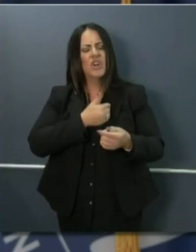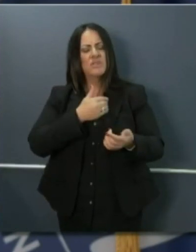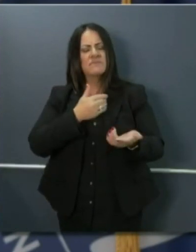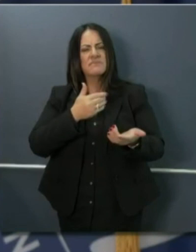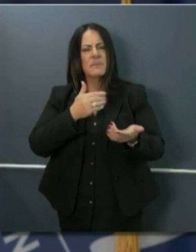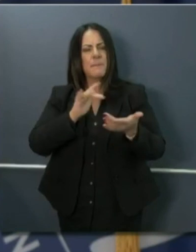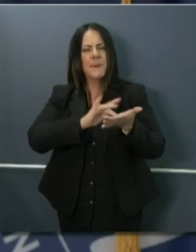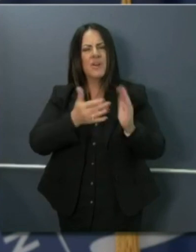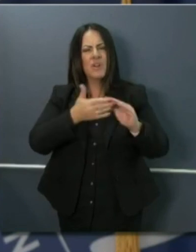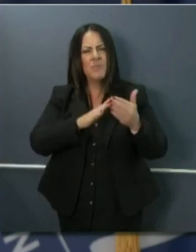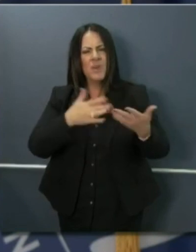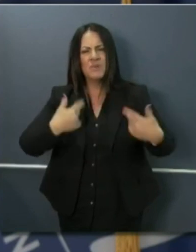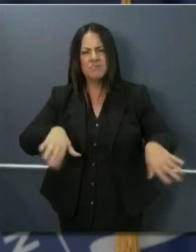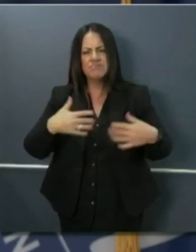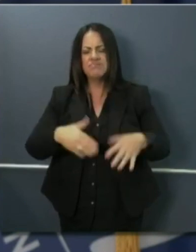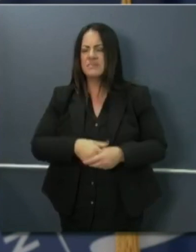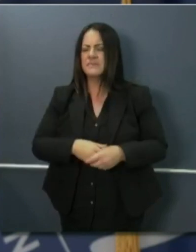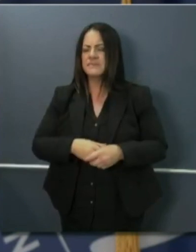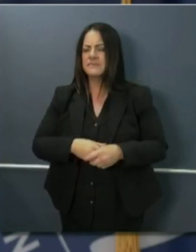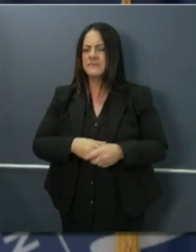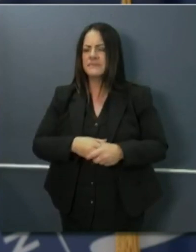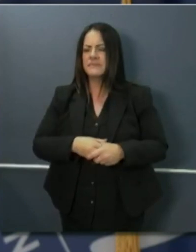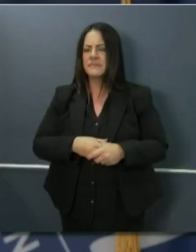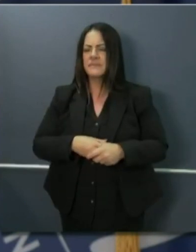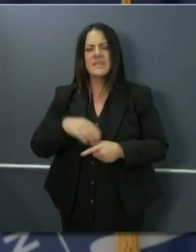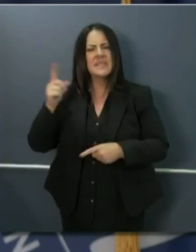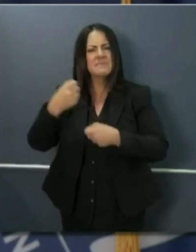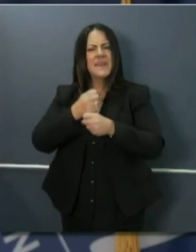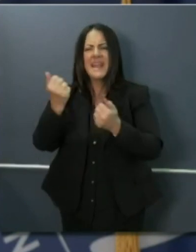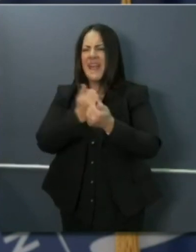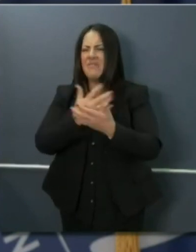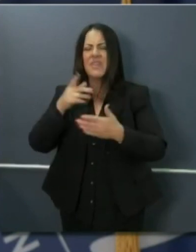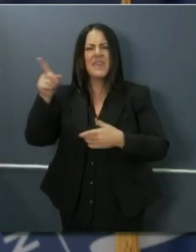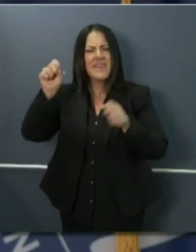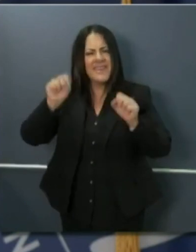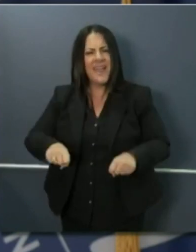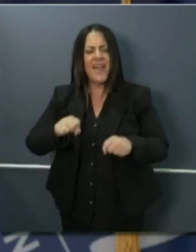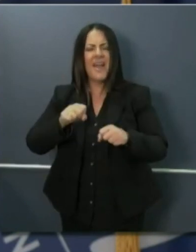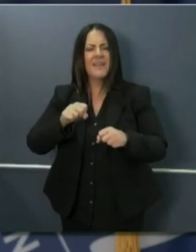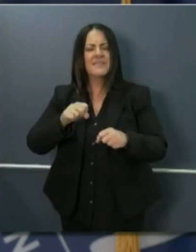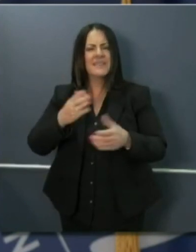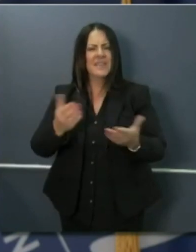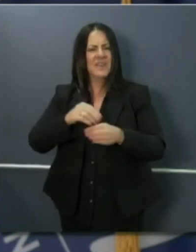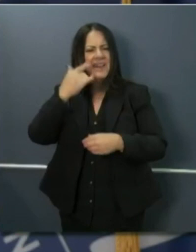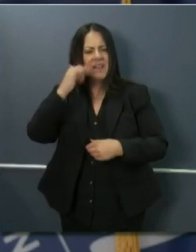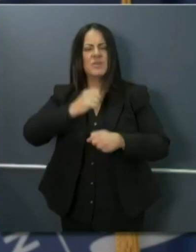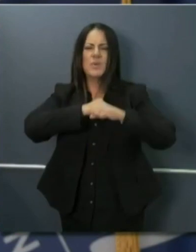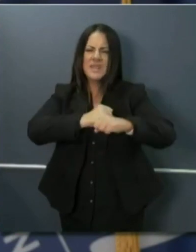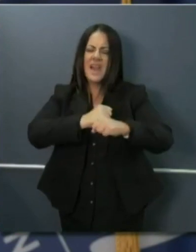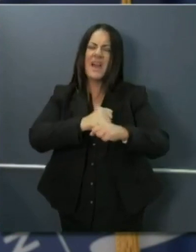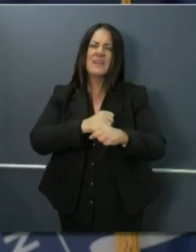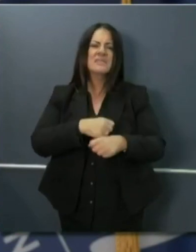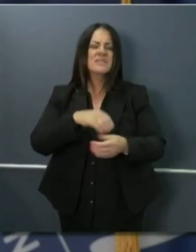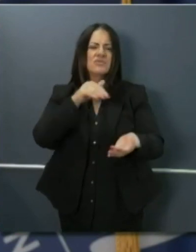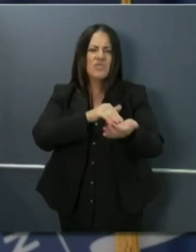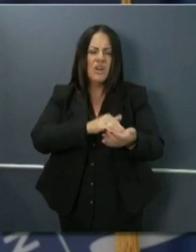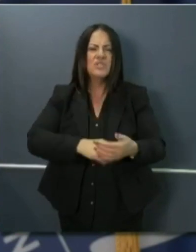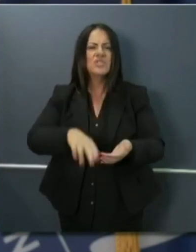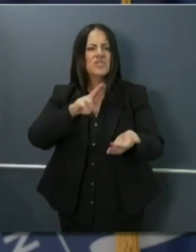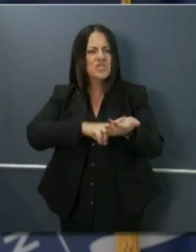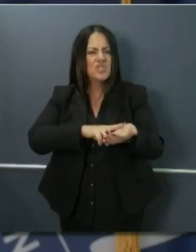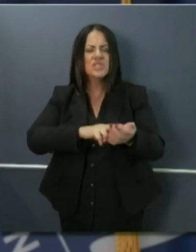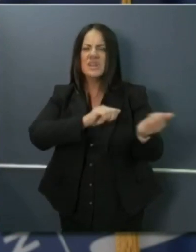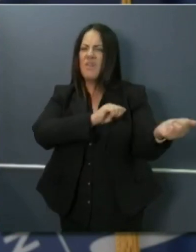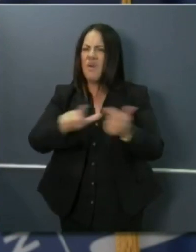this pandemic to ensure that California is doing everything that they can to protect our physicians, our nurses, and all members of the healthcare